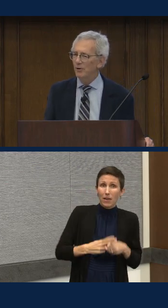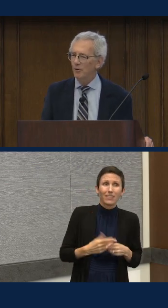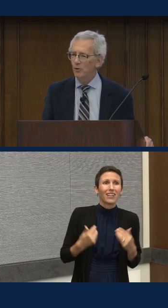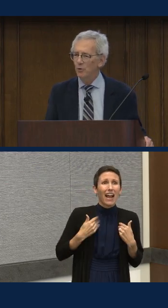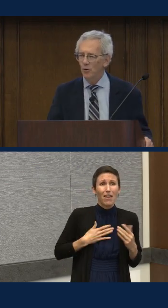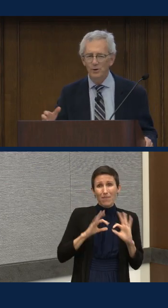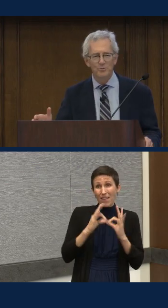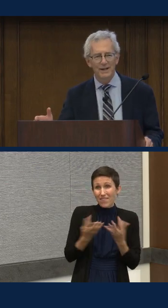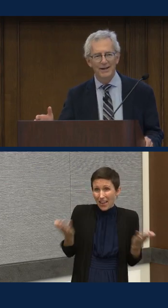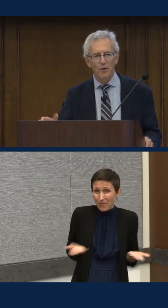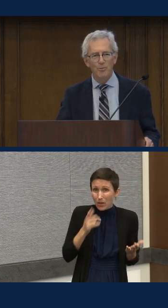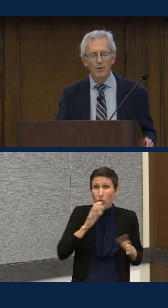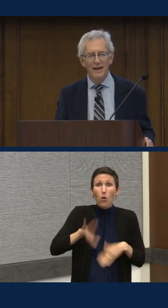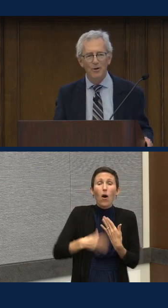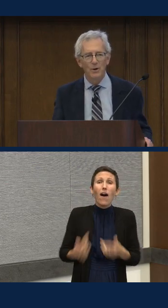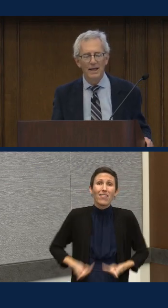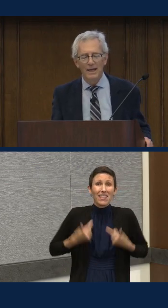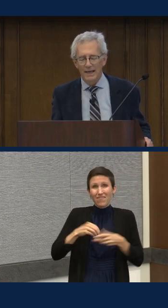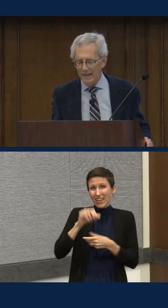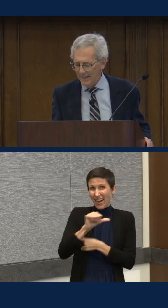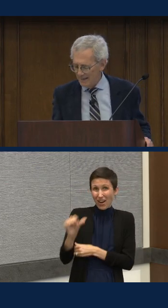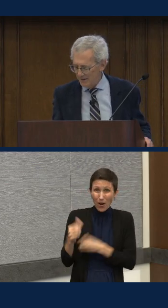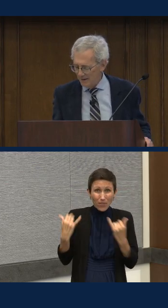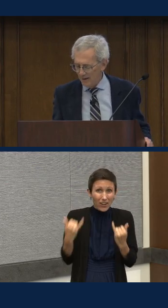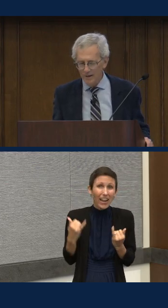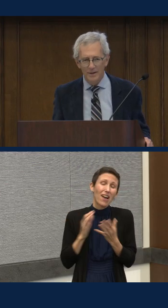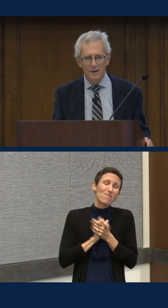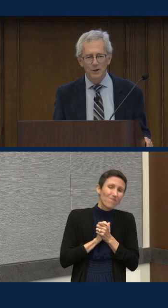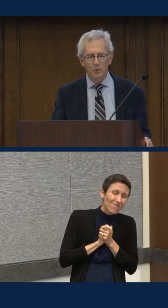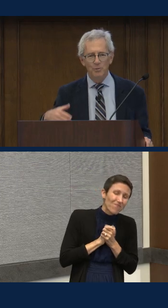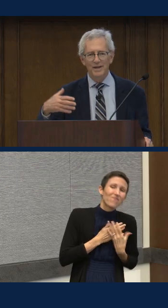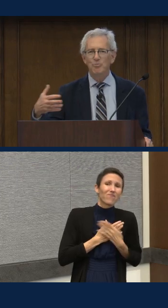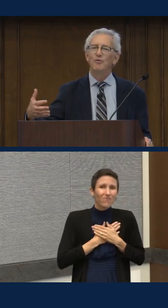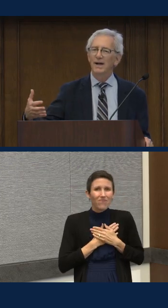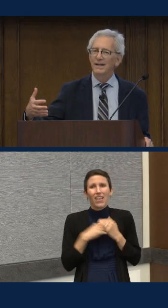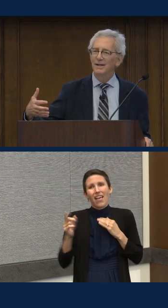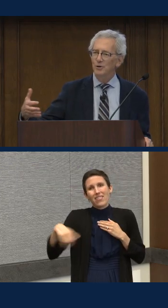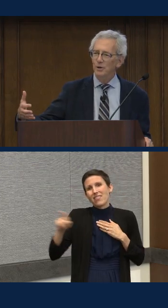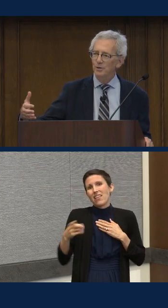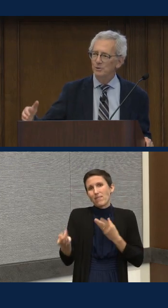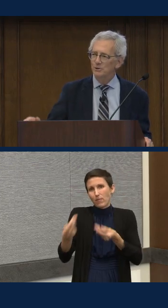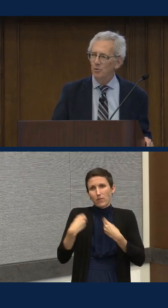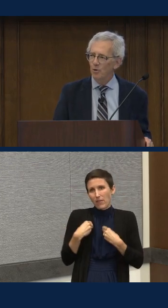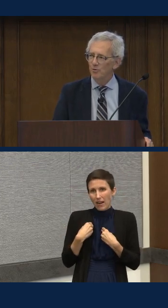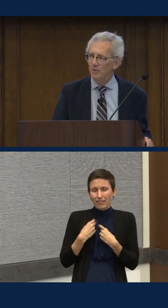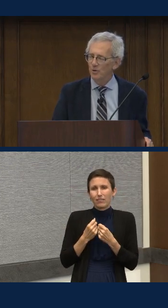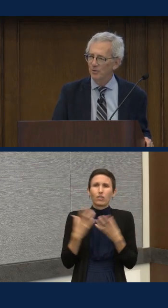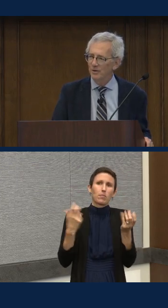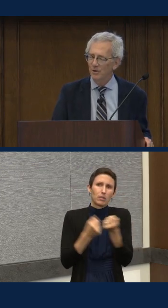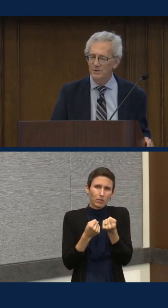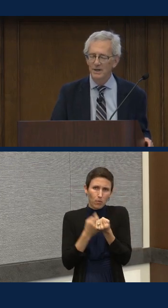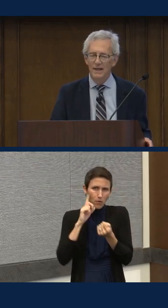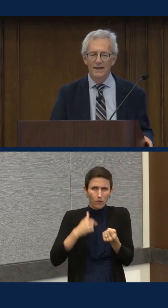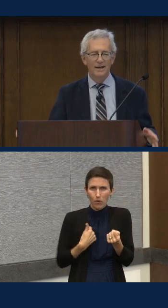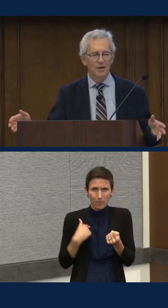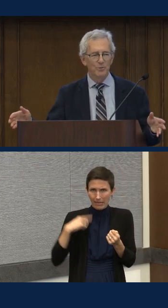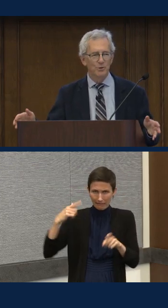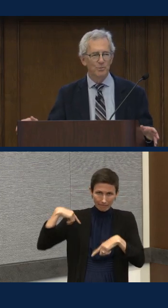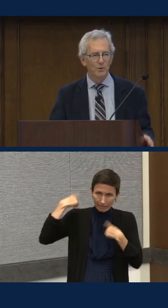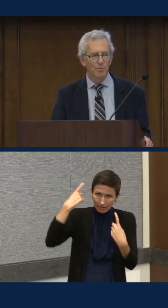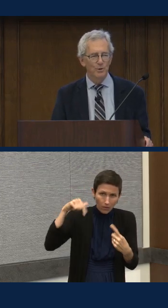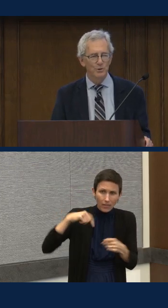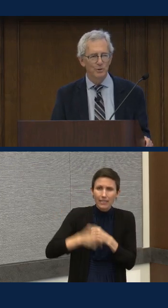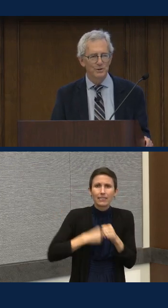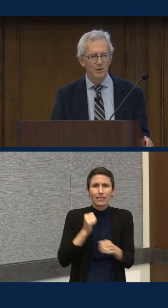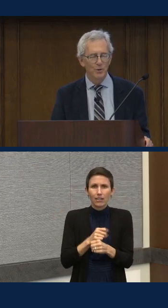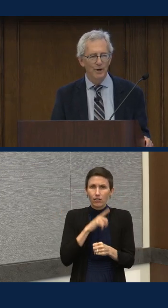family here who all live in Ann Arbor now, and they've provided incredible support for me over the years